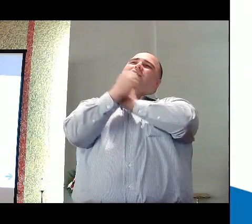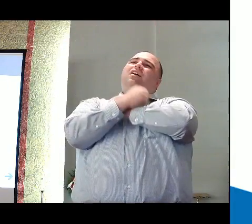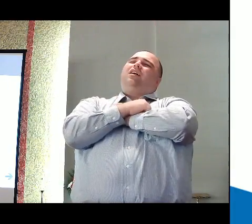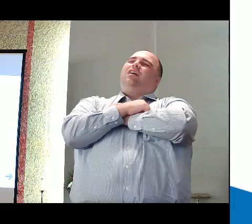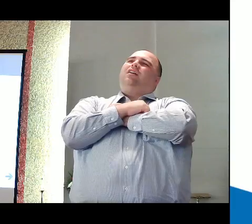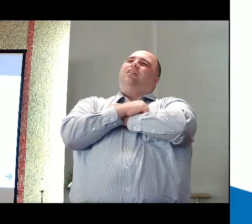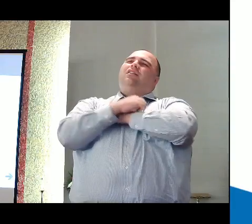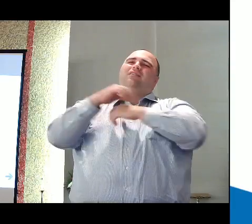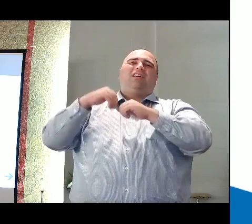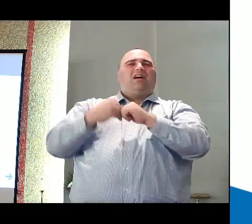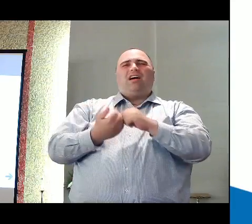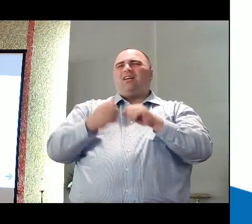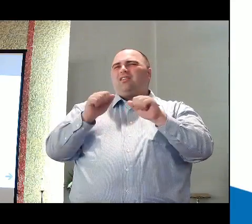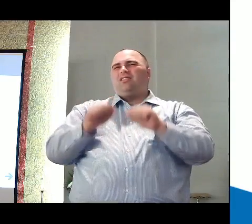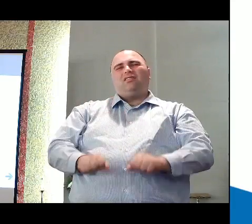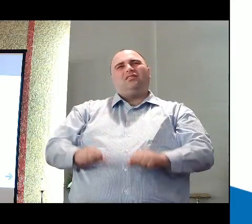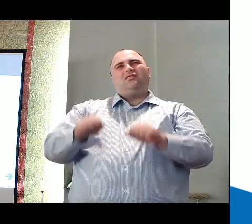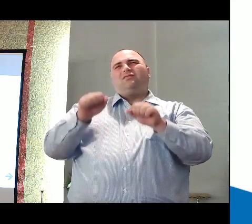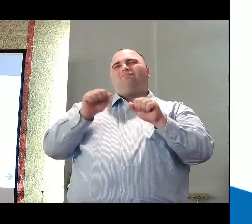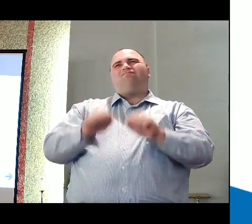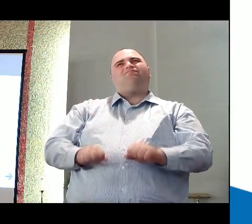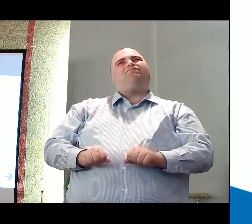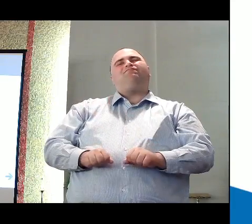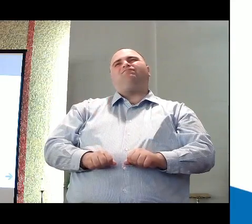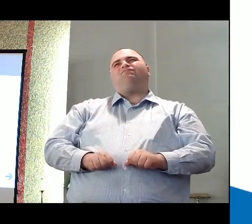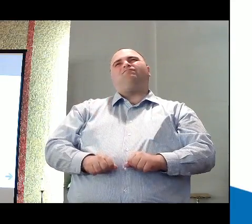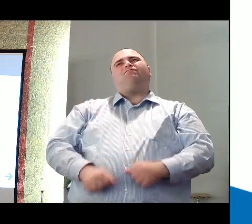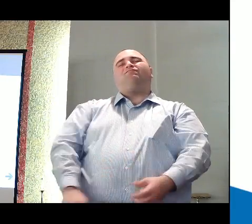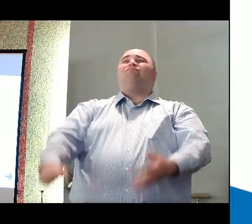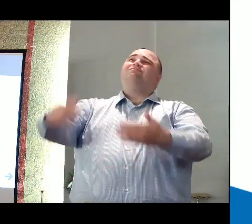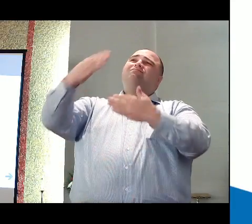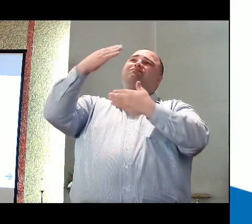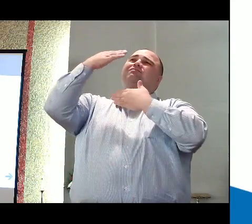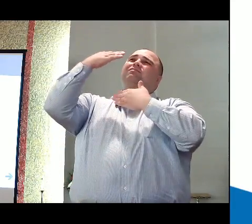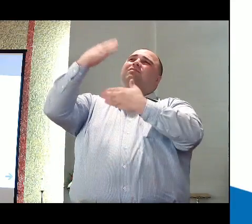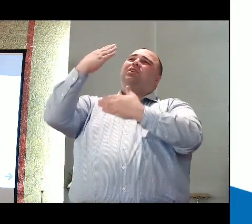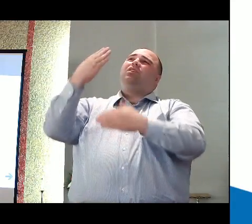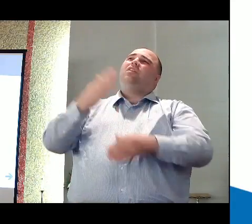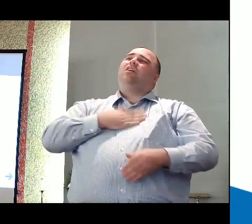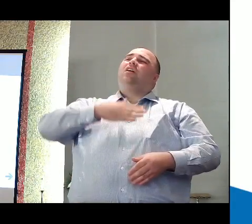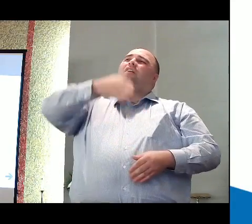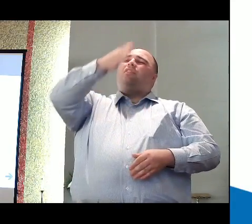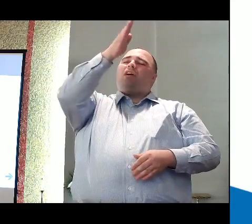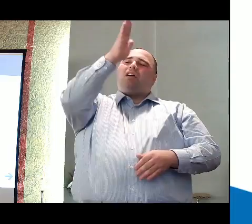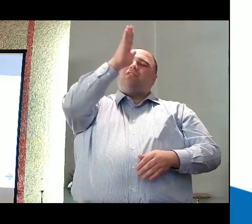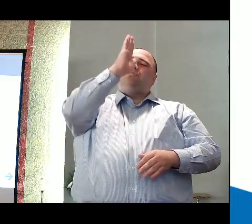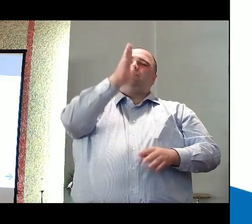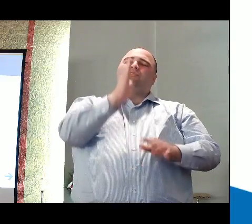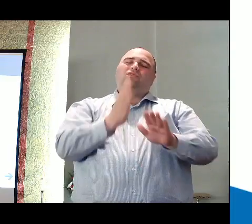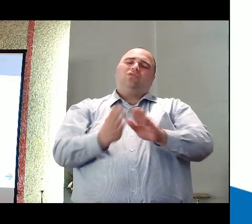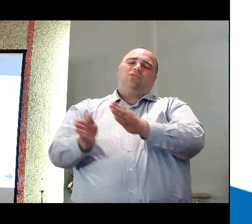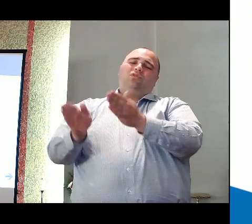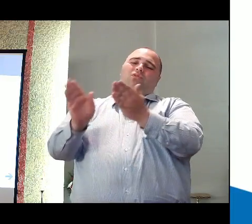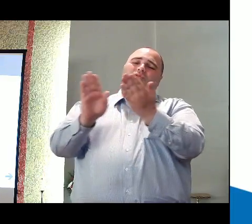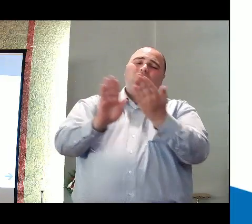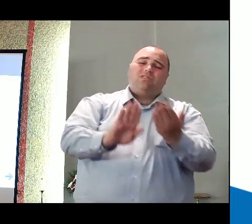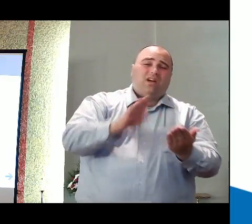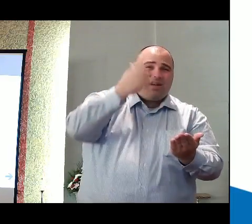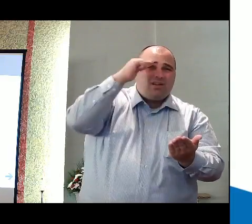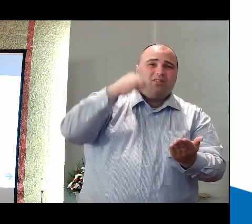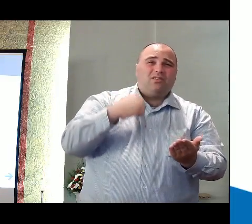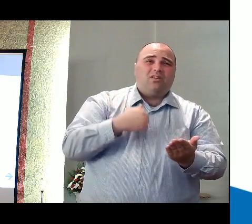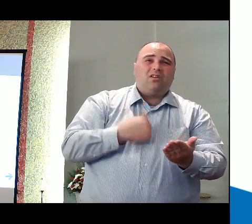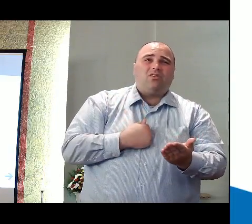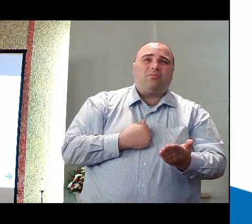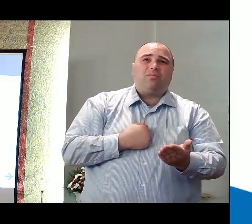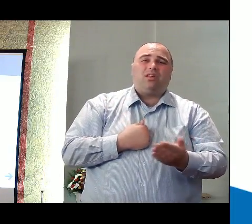Amazing love, how can it be that you,